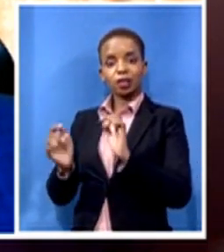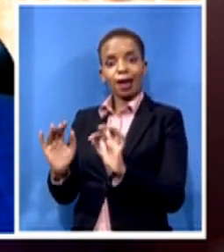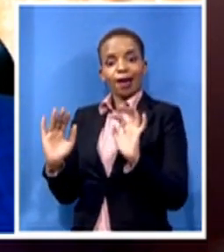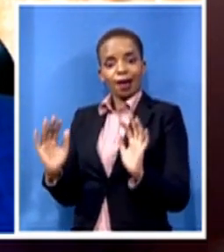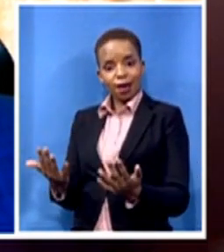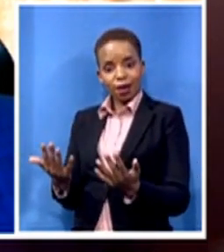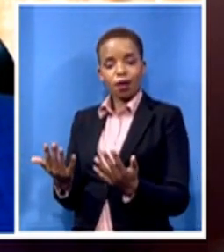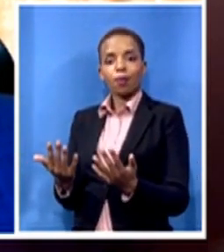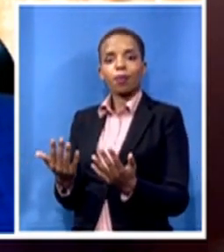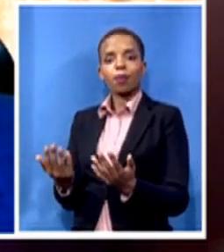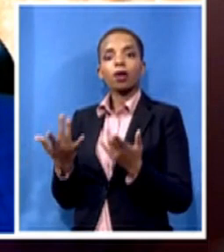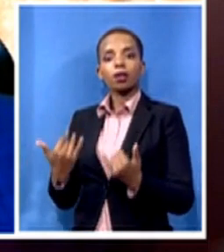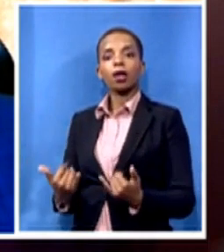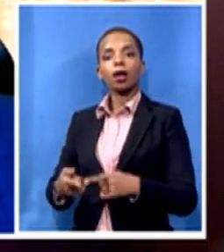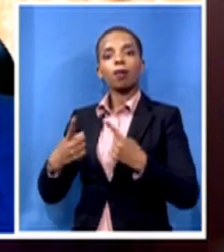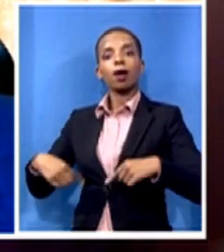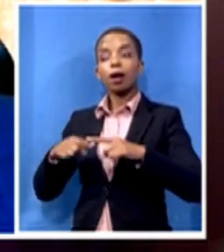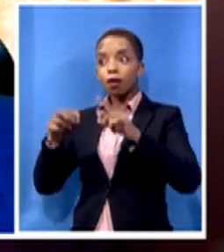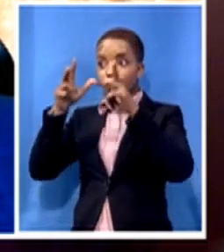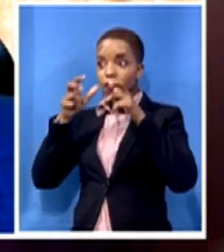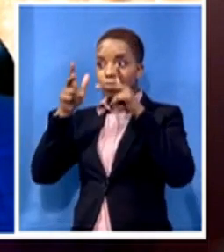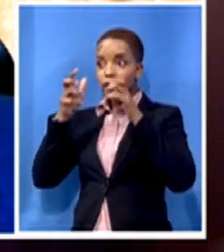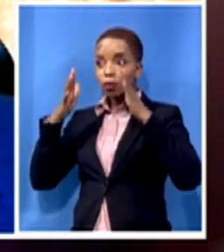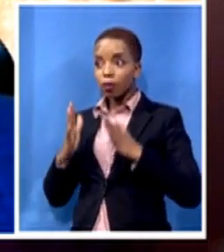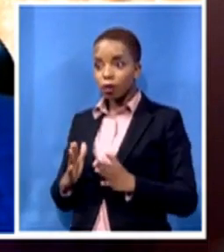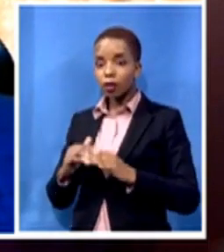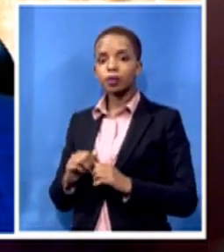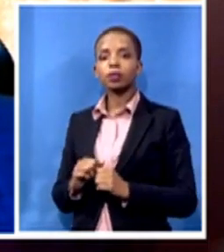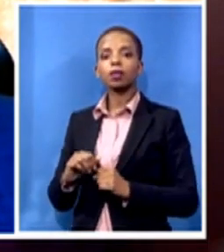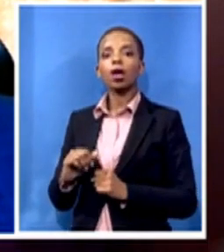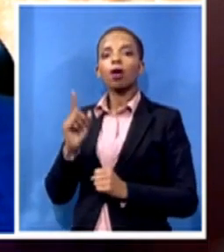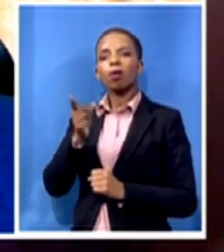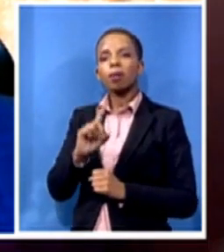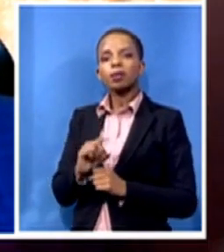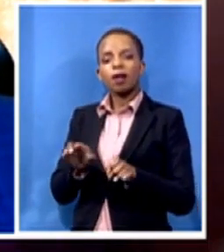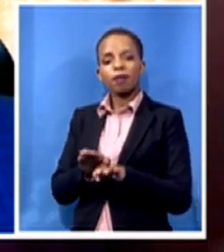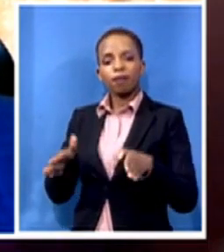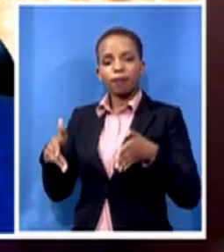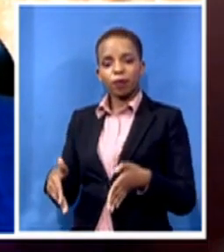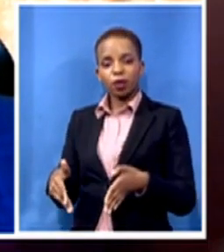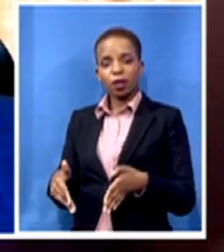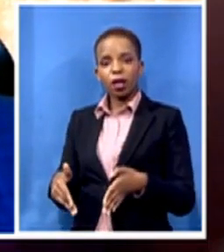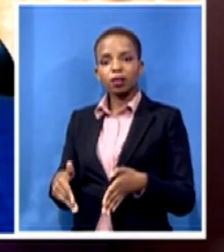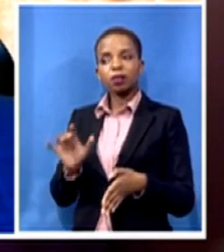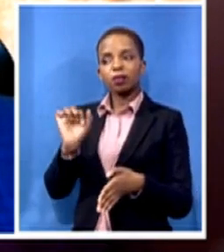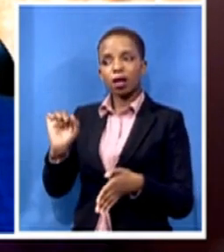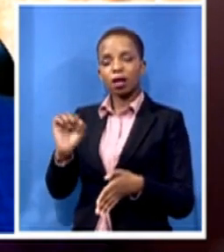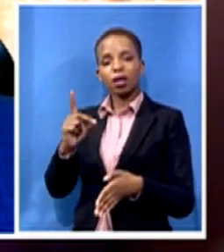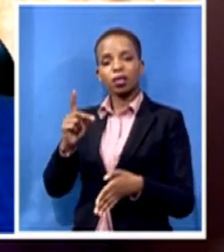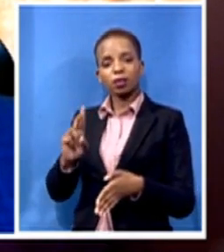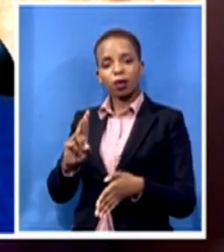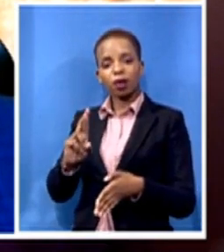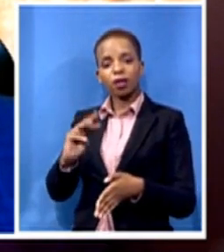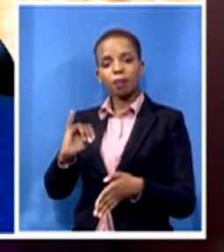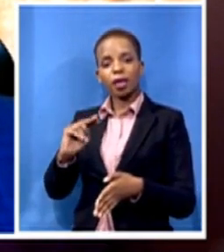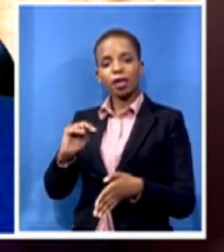funeral service of Dr. Clarence Mini, and very striking what you see from a funeral